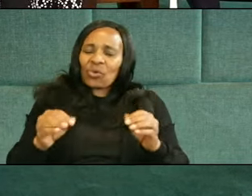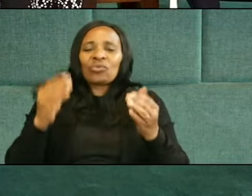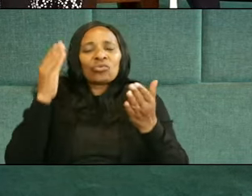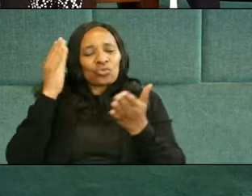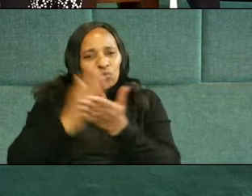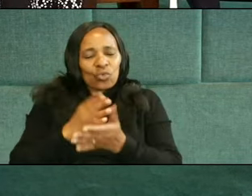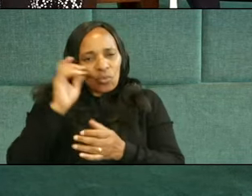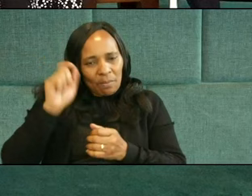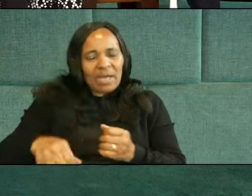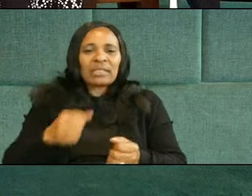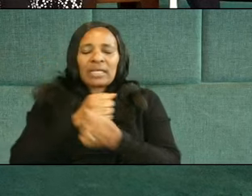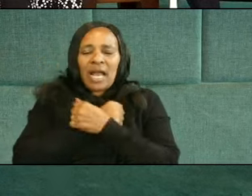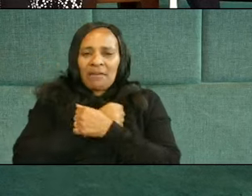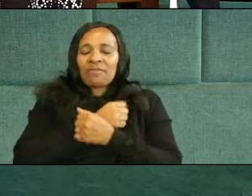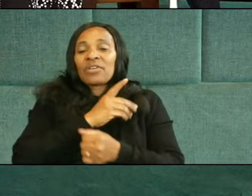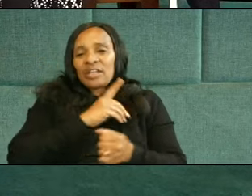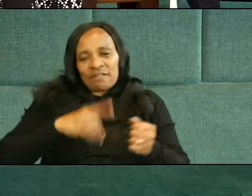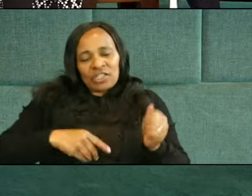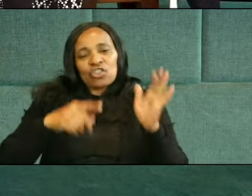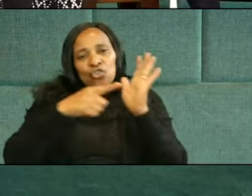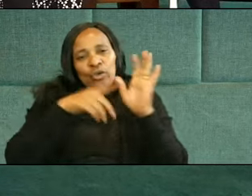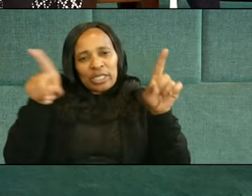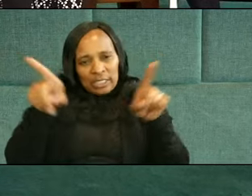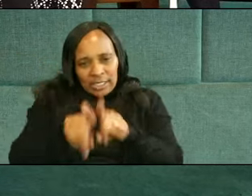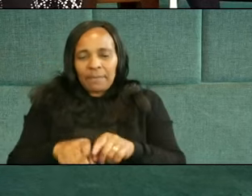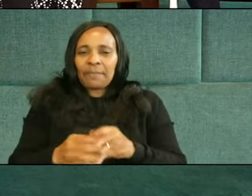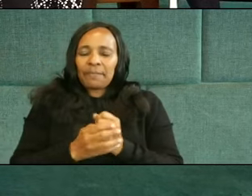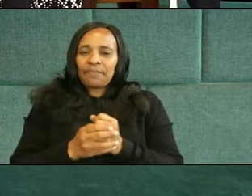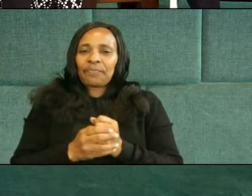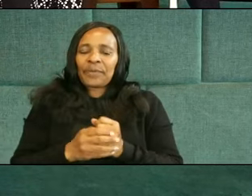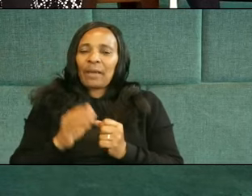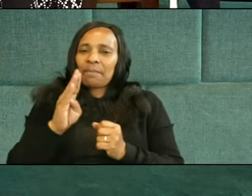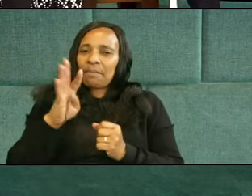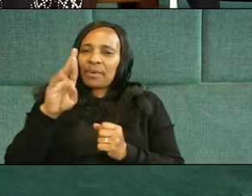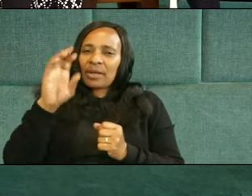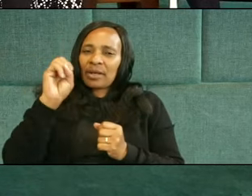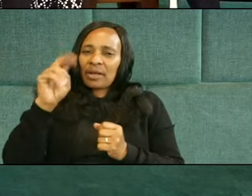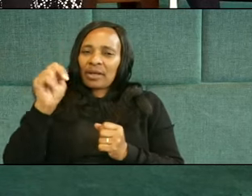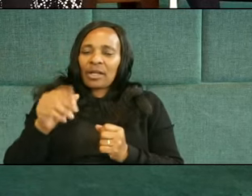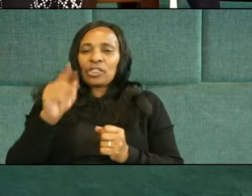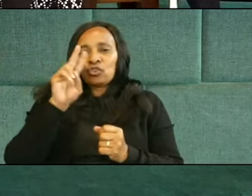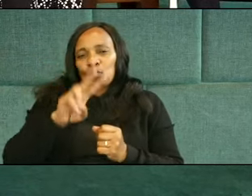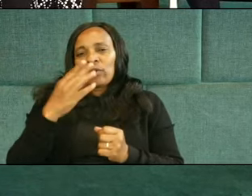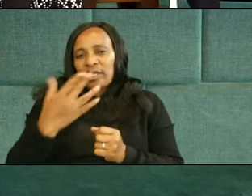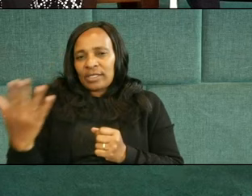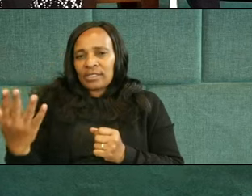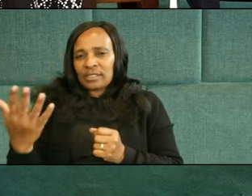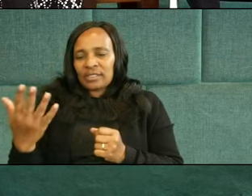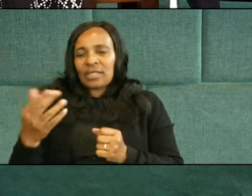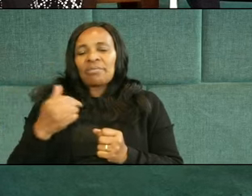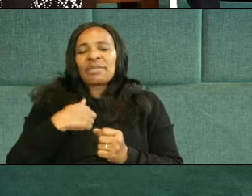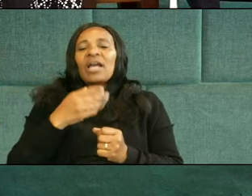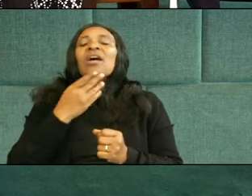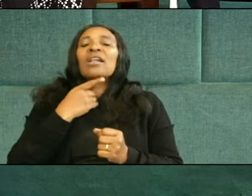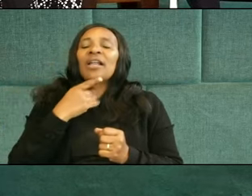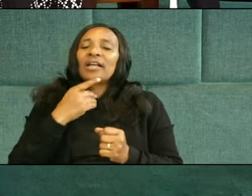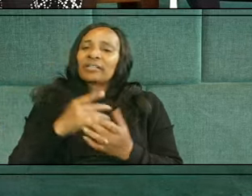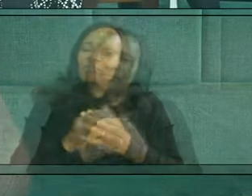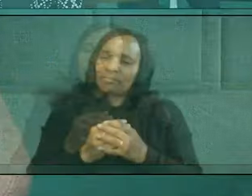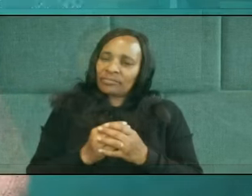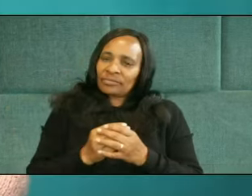love. That's what David showed. Thank you for that. Brenda. For me, two things I'd like to